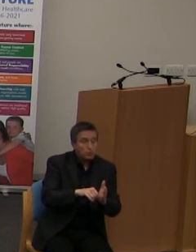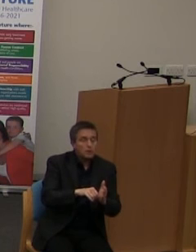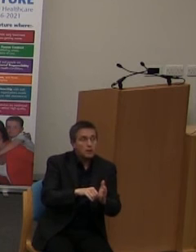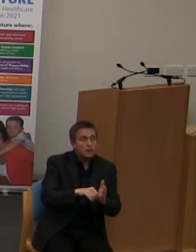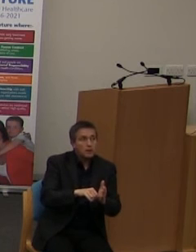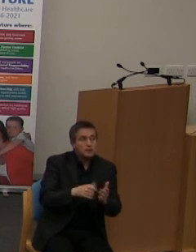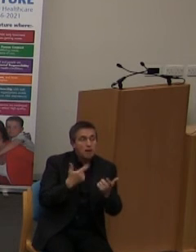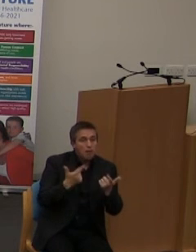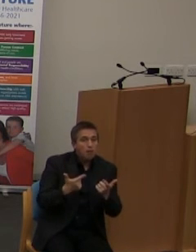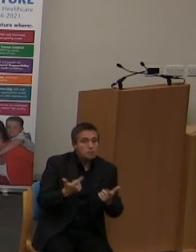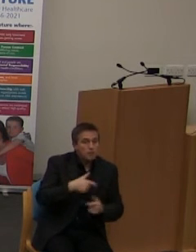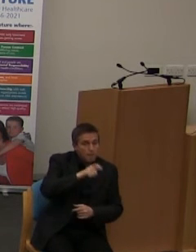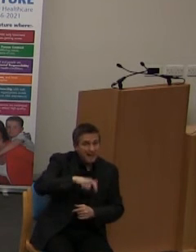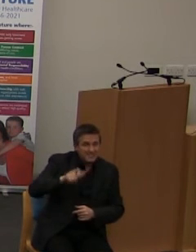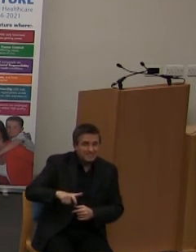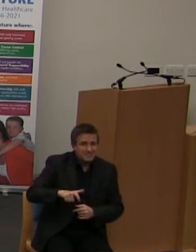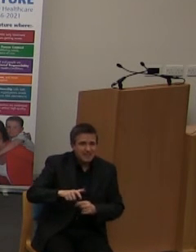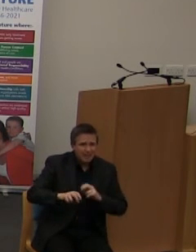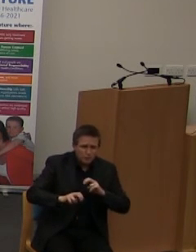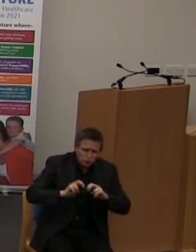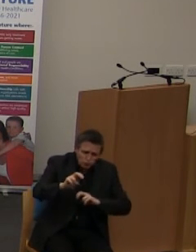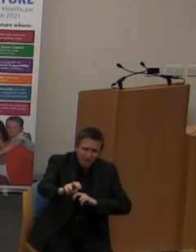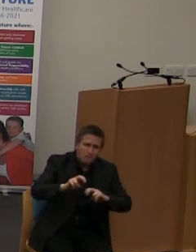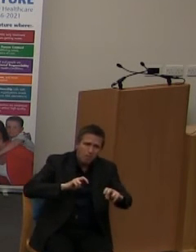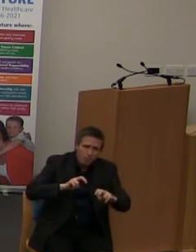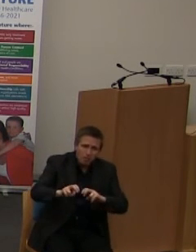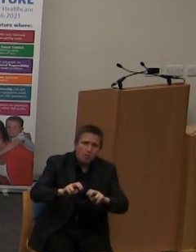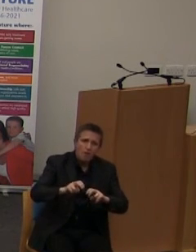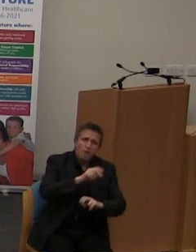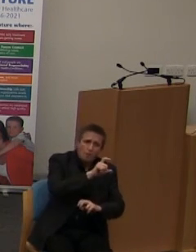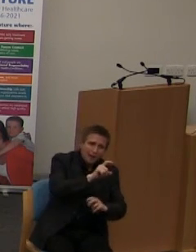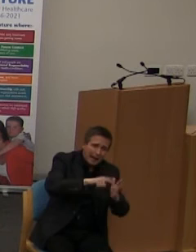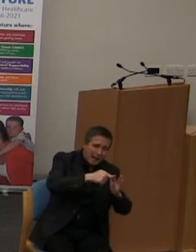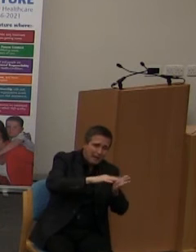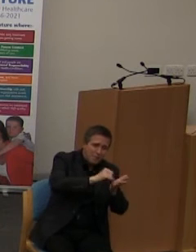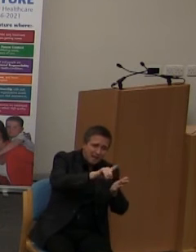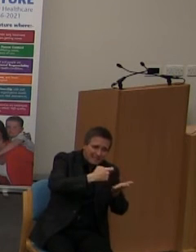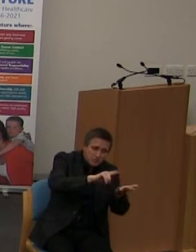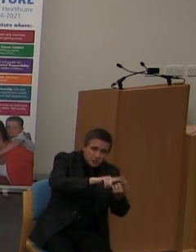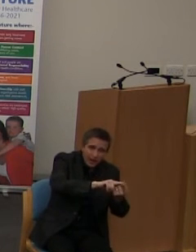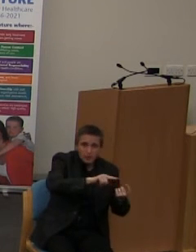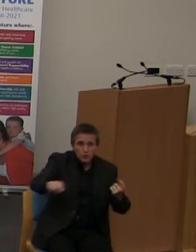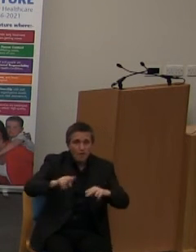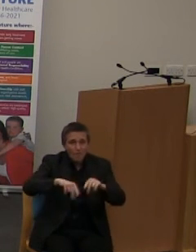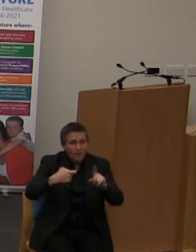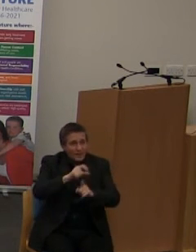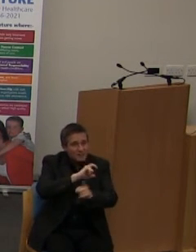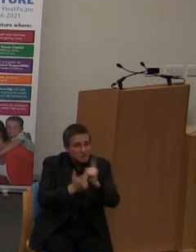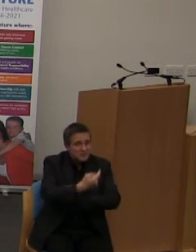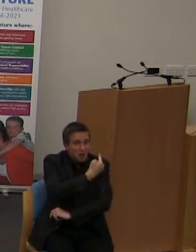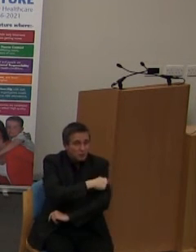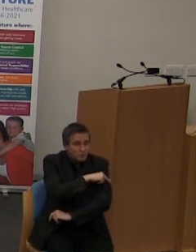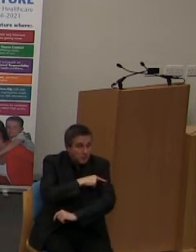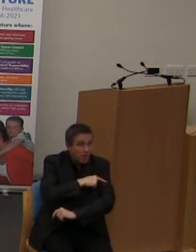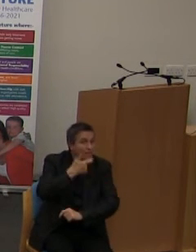of patients have to travel from Clipmannanshire to Falkirk Community Hospital for a